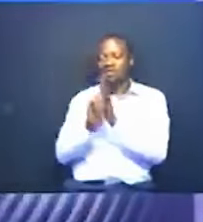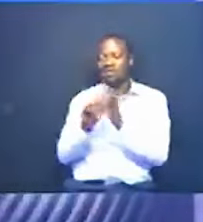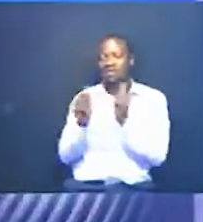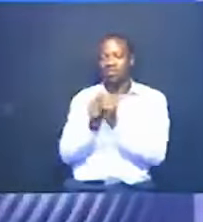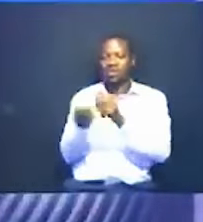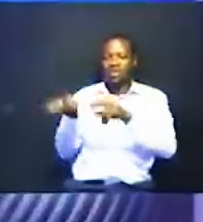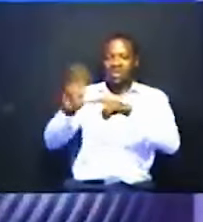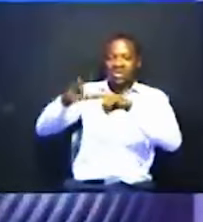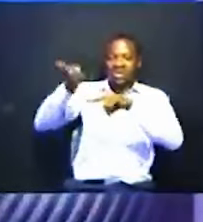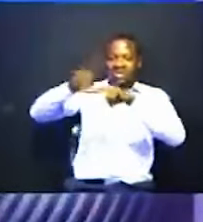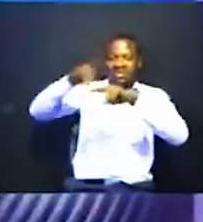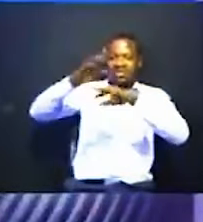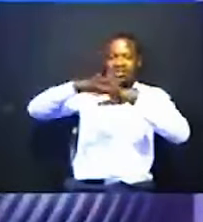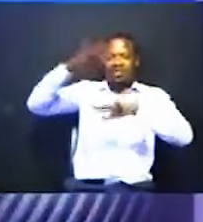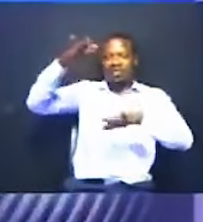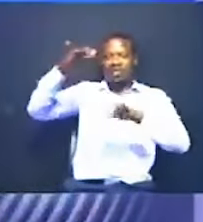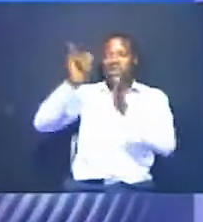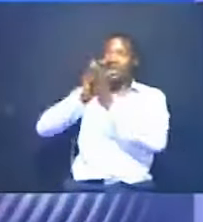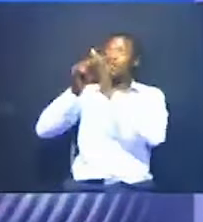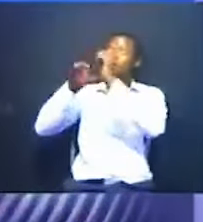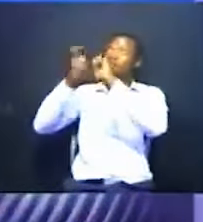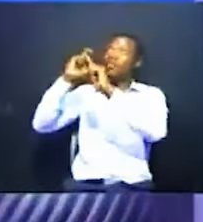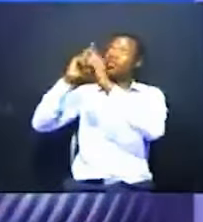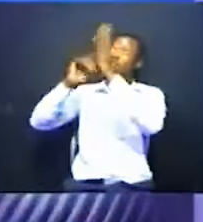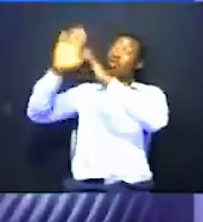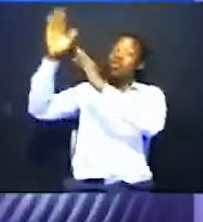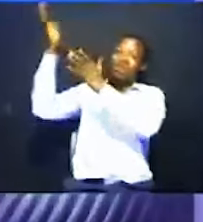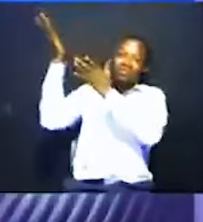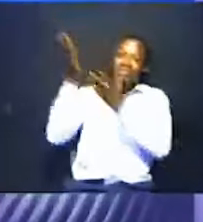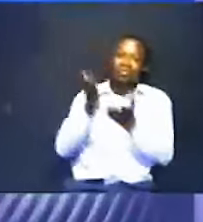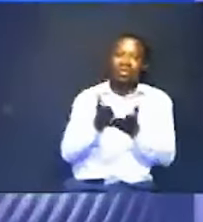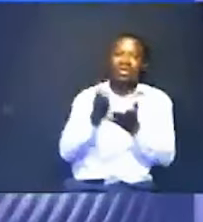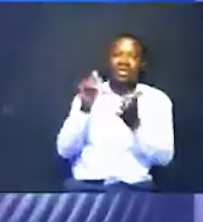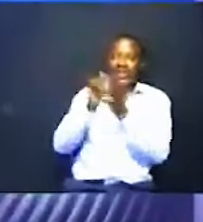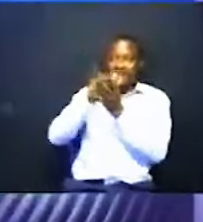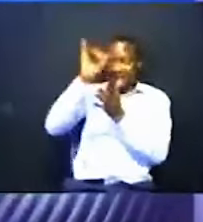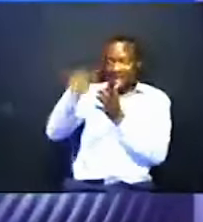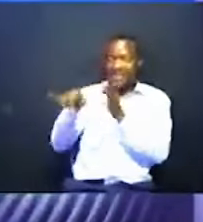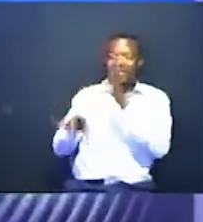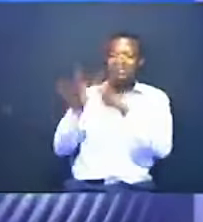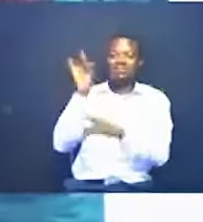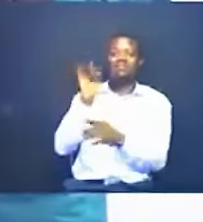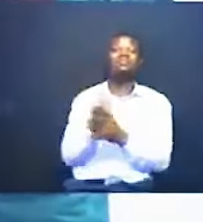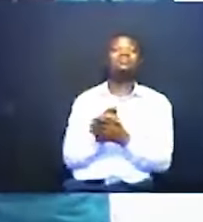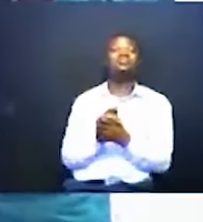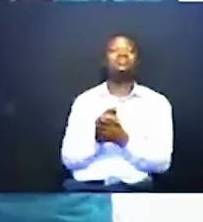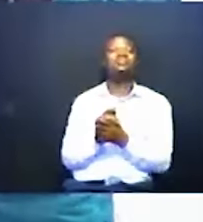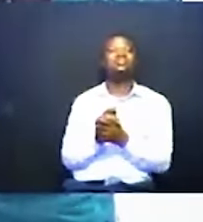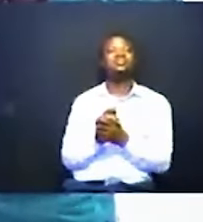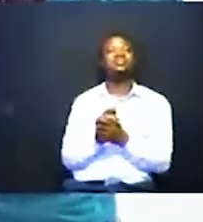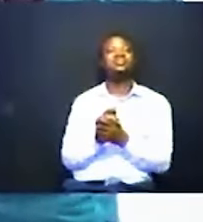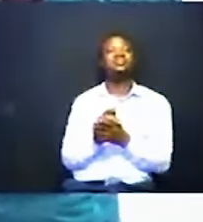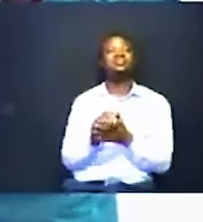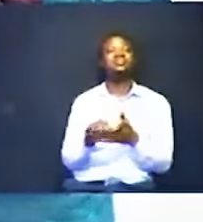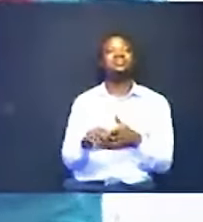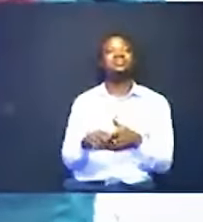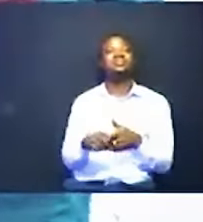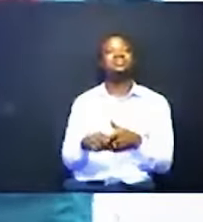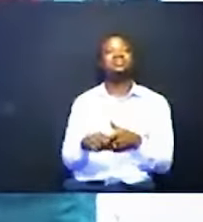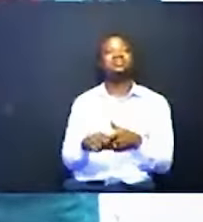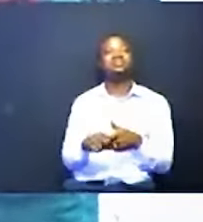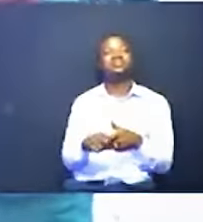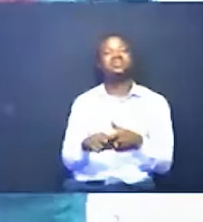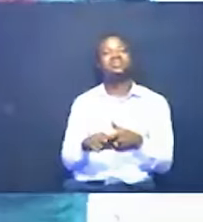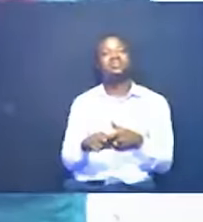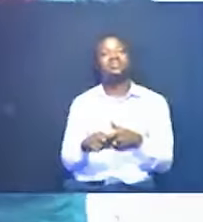ever-increasing glory, which comes from the Lord, who is the Spirit. Na yen nyina ye de yen ani a eso